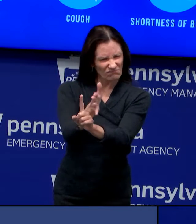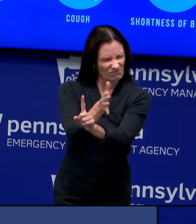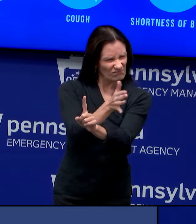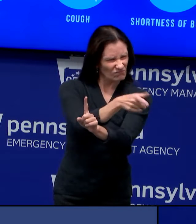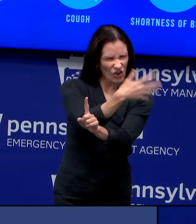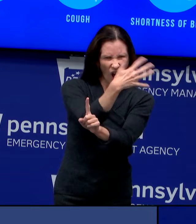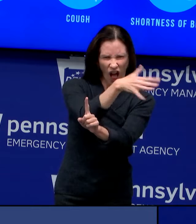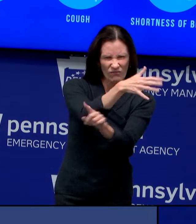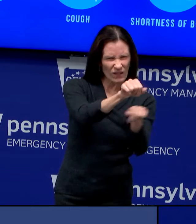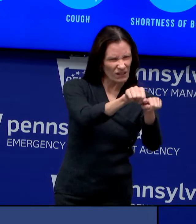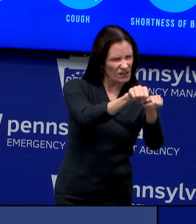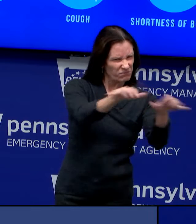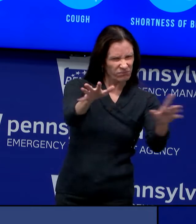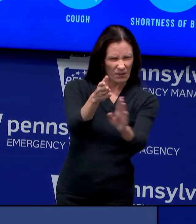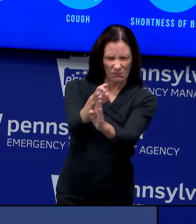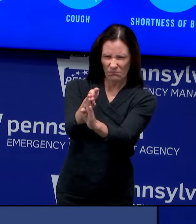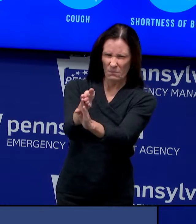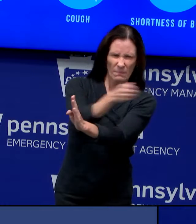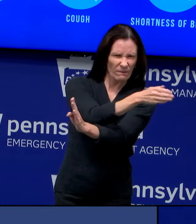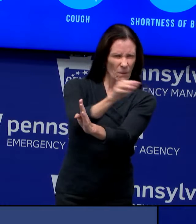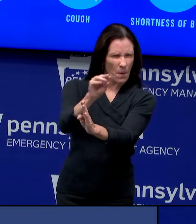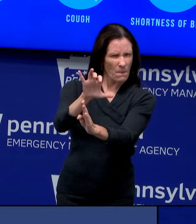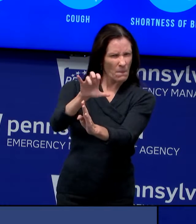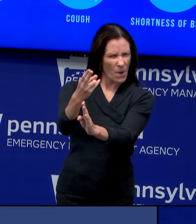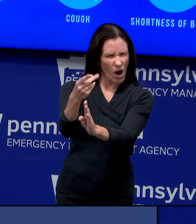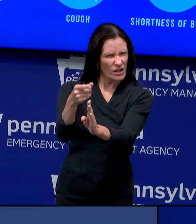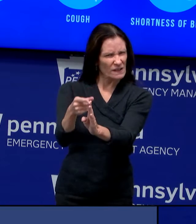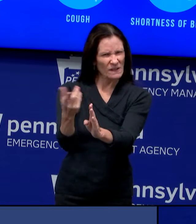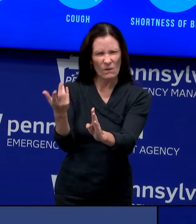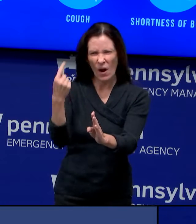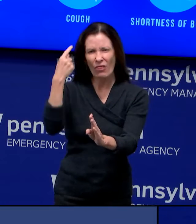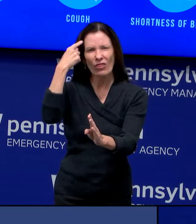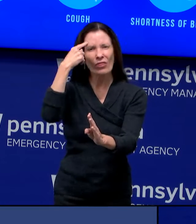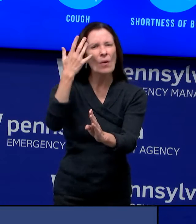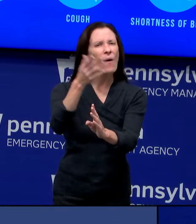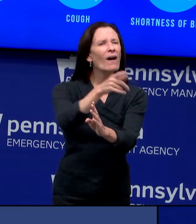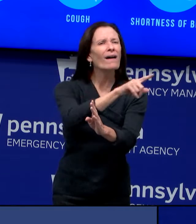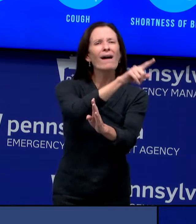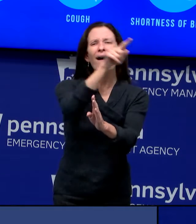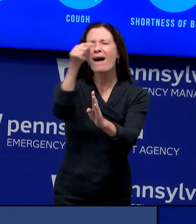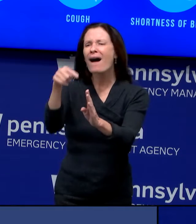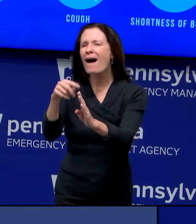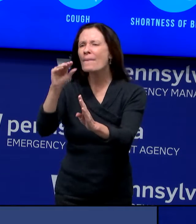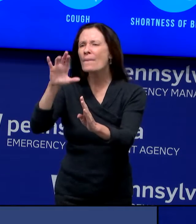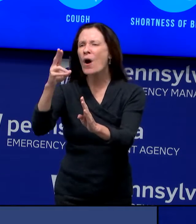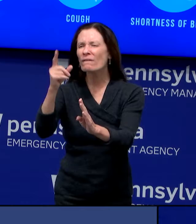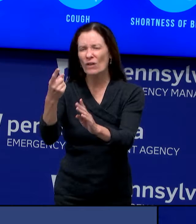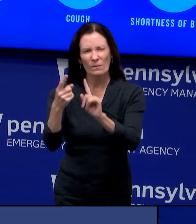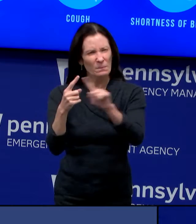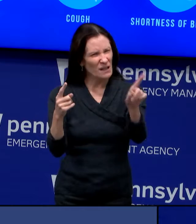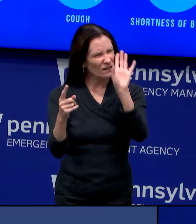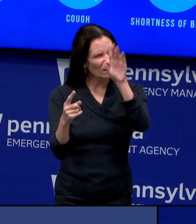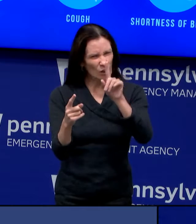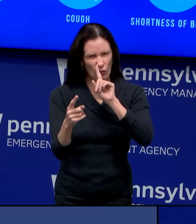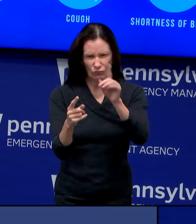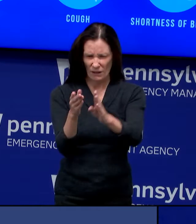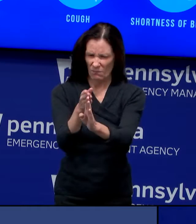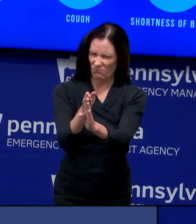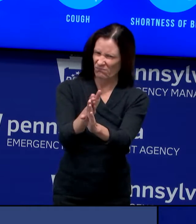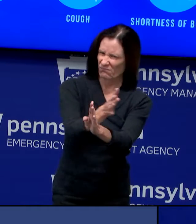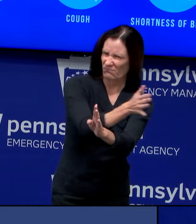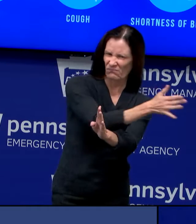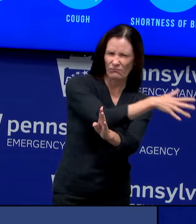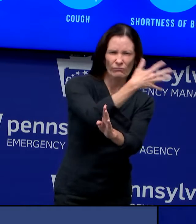viewed as a remote threat as the city awaited the first signs of spring. Hidden outbreaks were also spreading among completely undetected